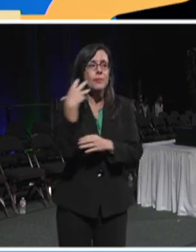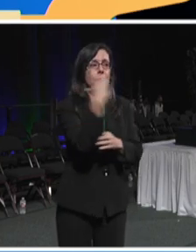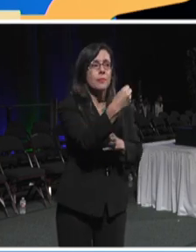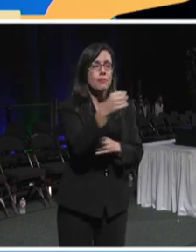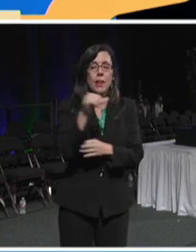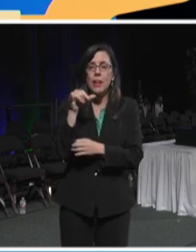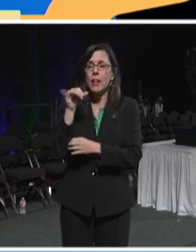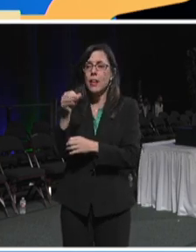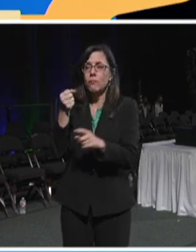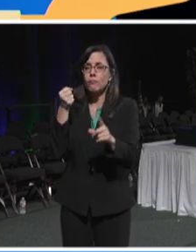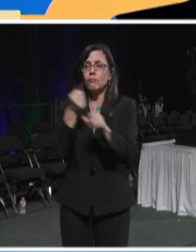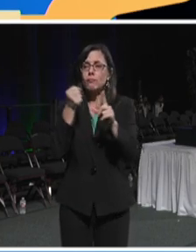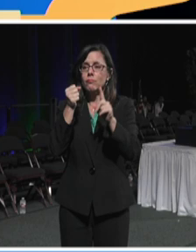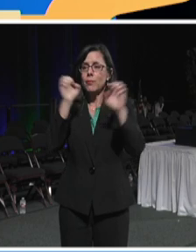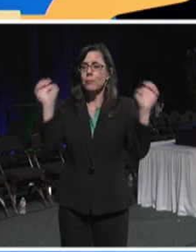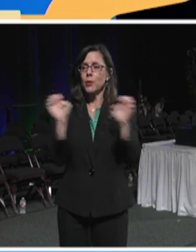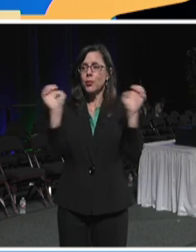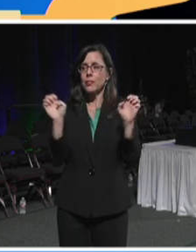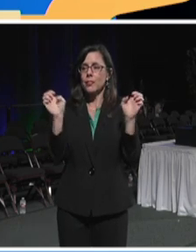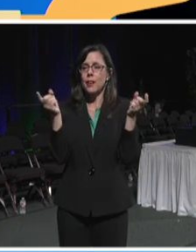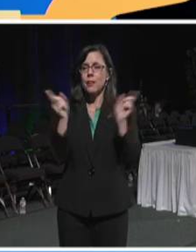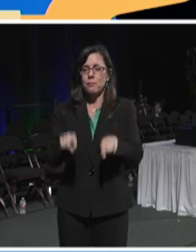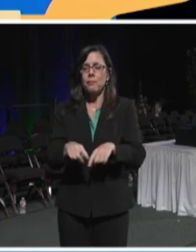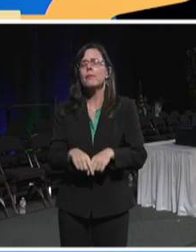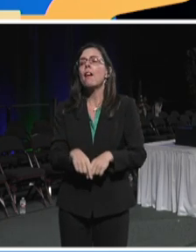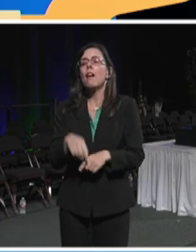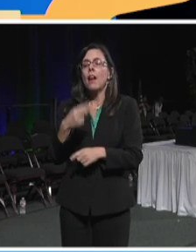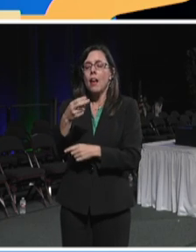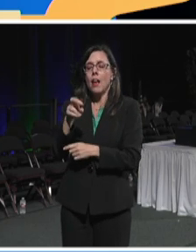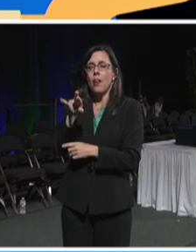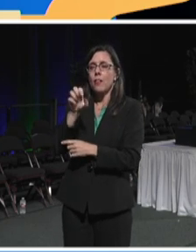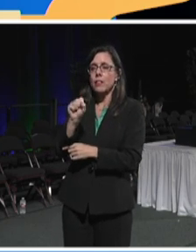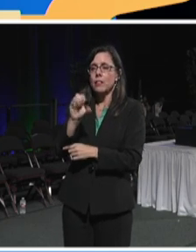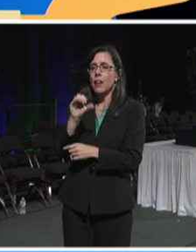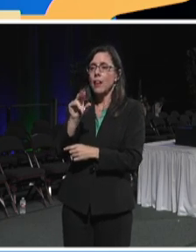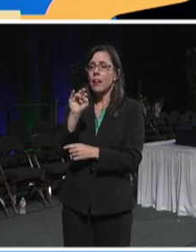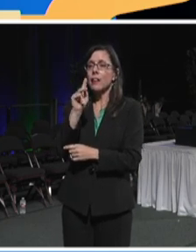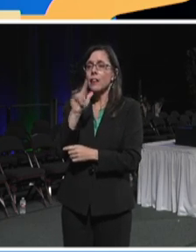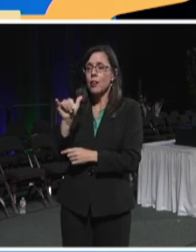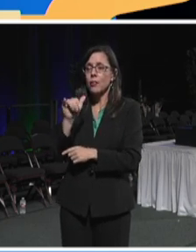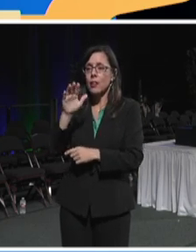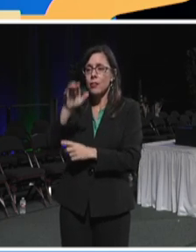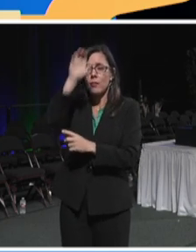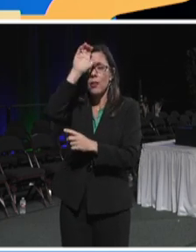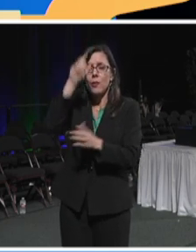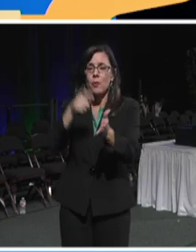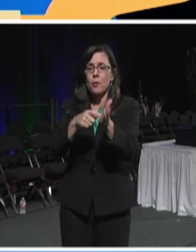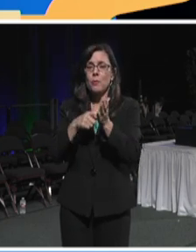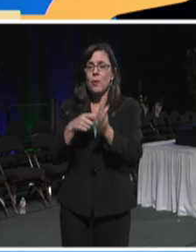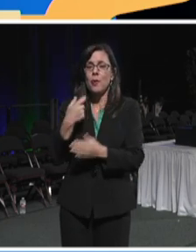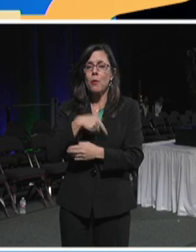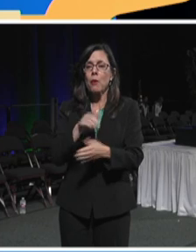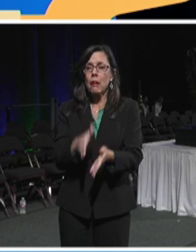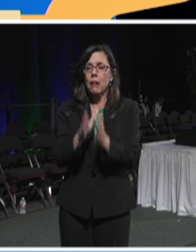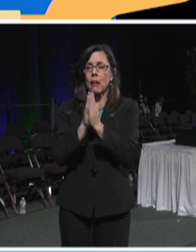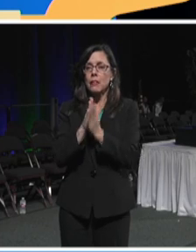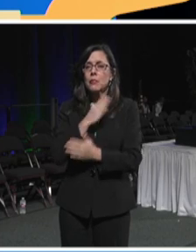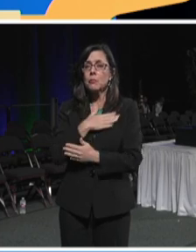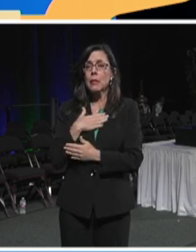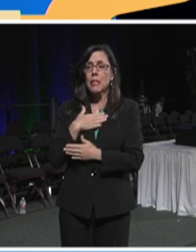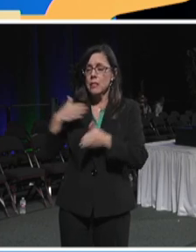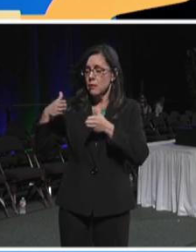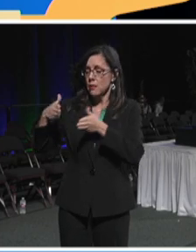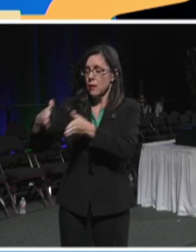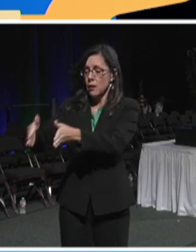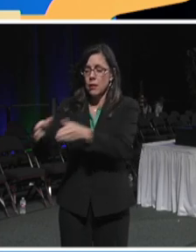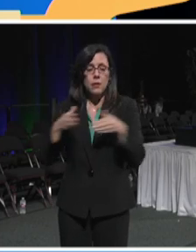the event of an emergency. Due to Harris County Fire Marshal requirements, we ask that you do not stand